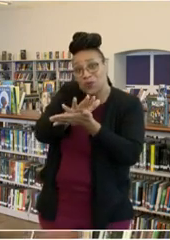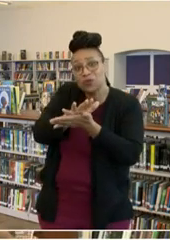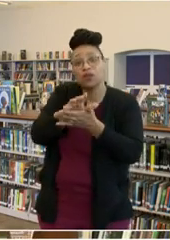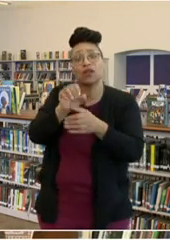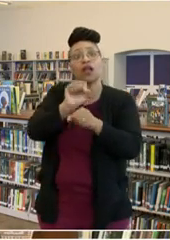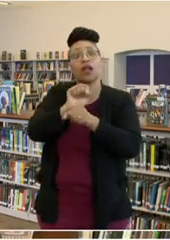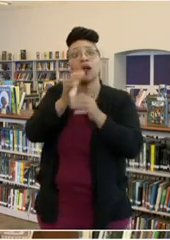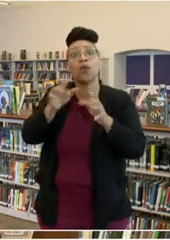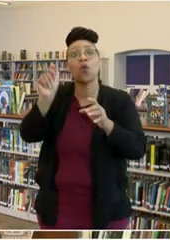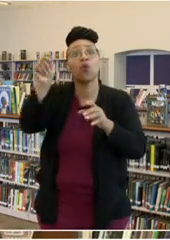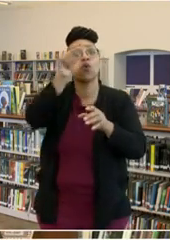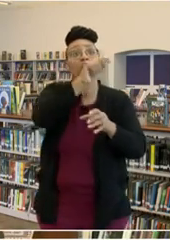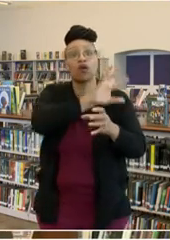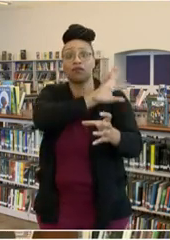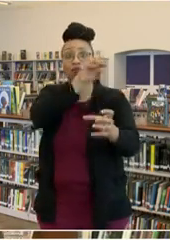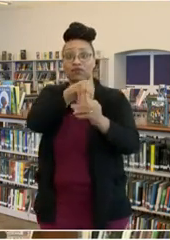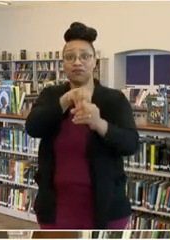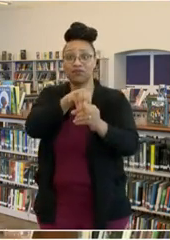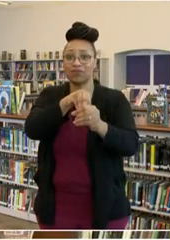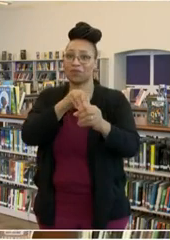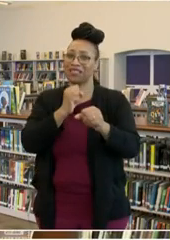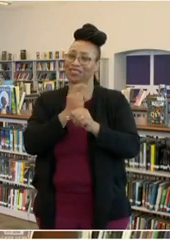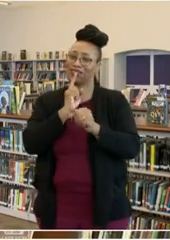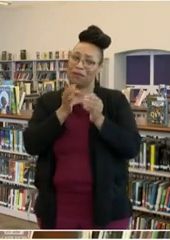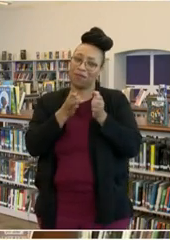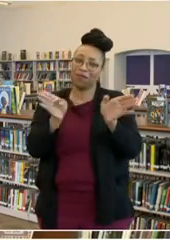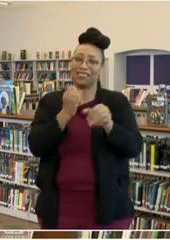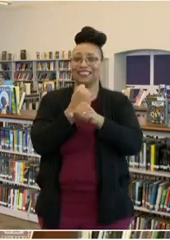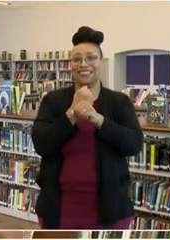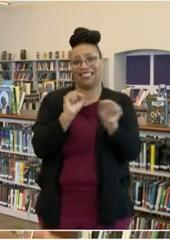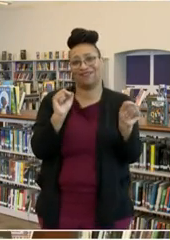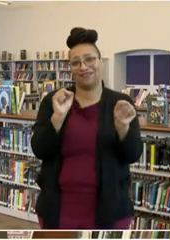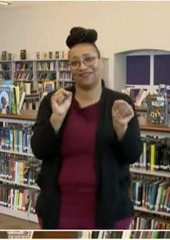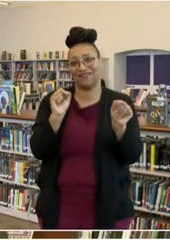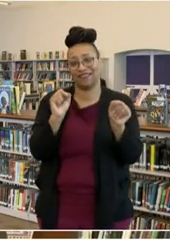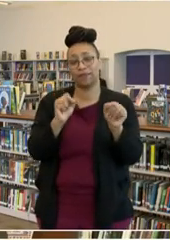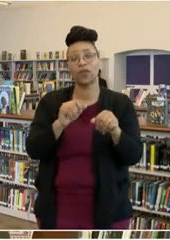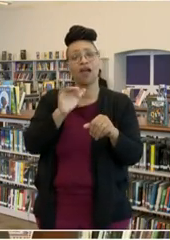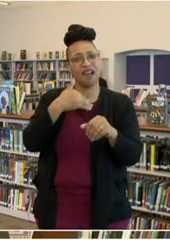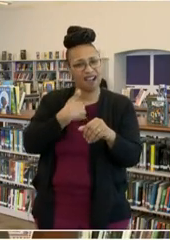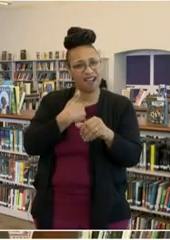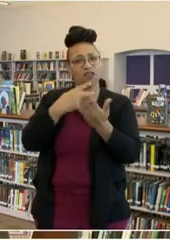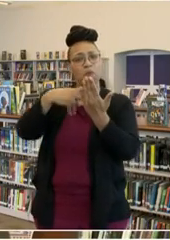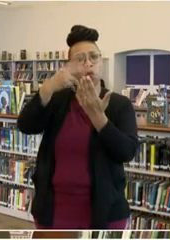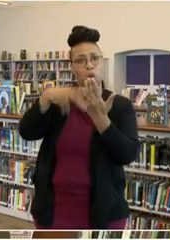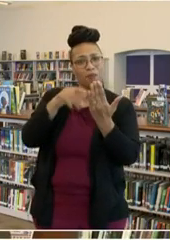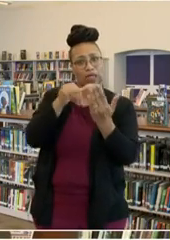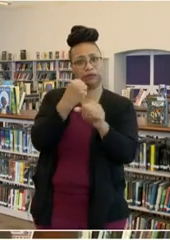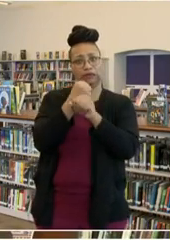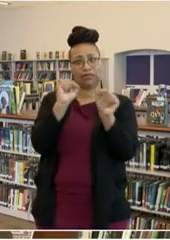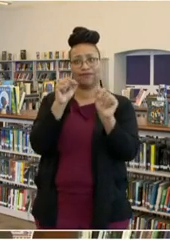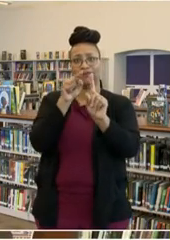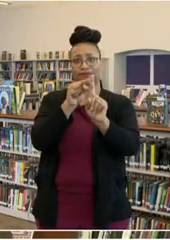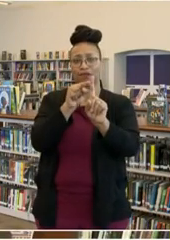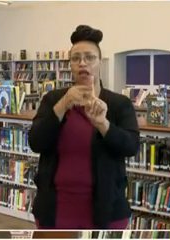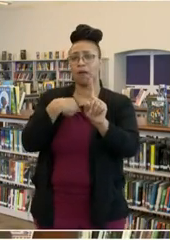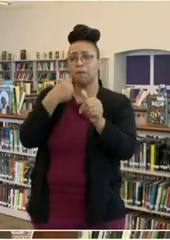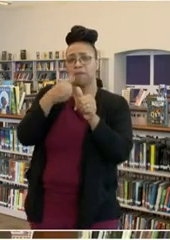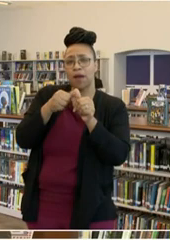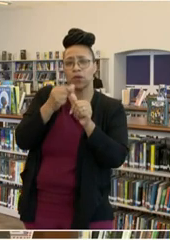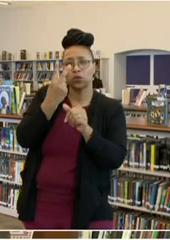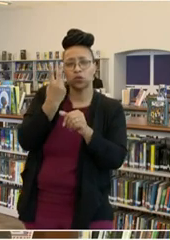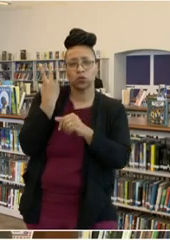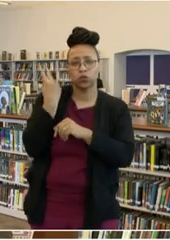patchwork. And we also added, I think that's 2 years ago, a direct connecting